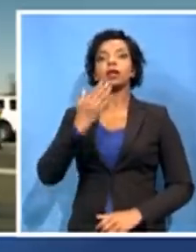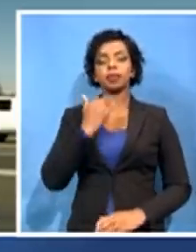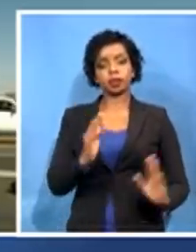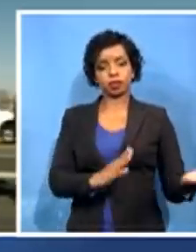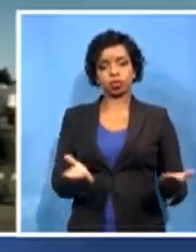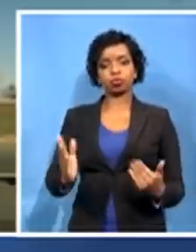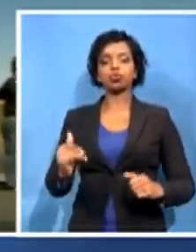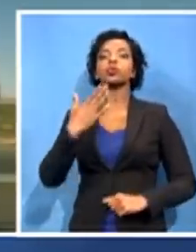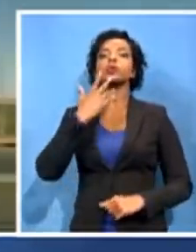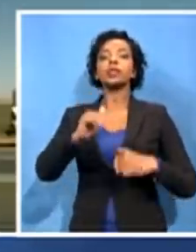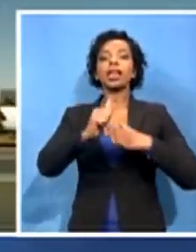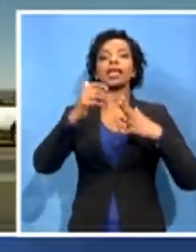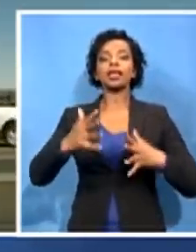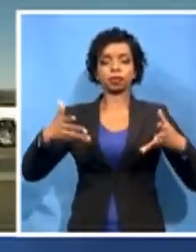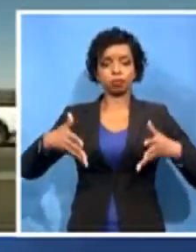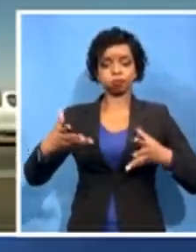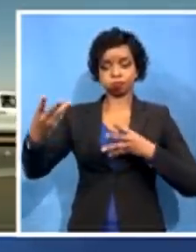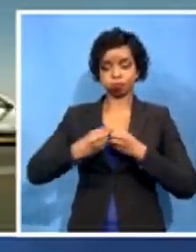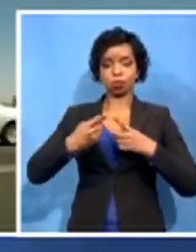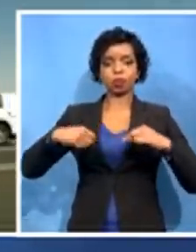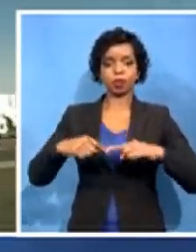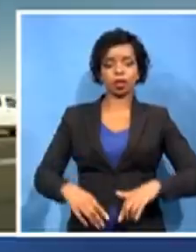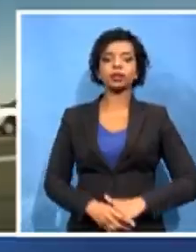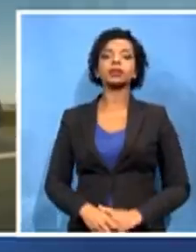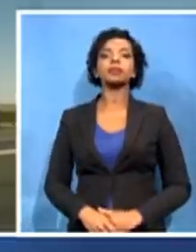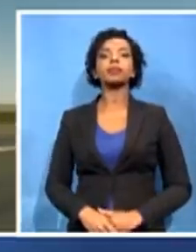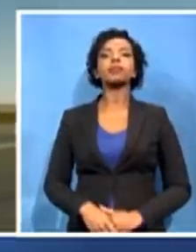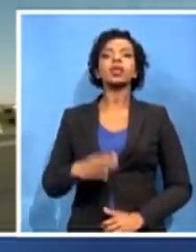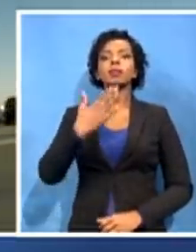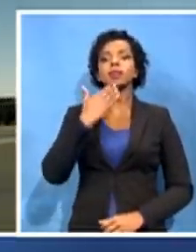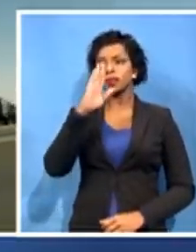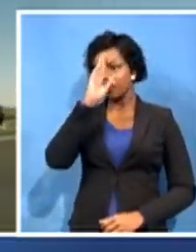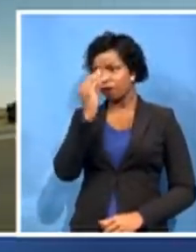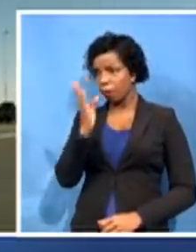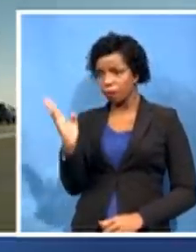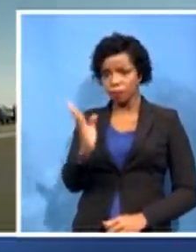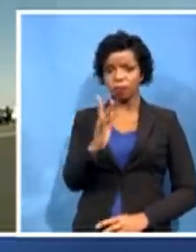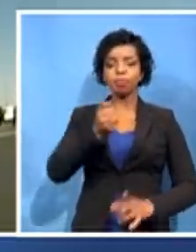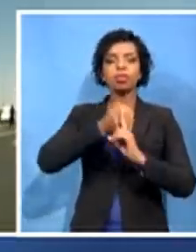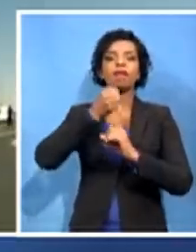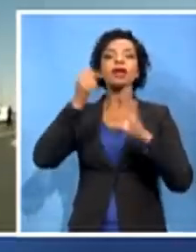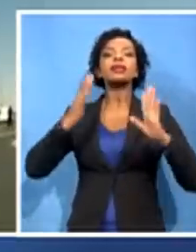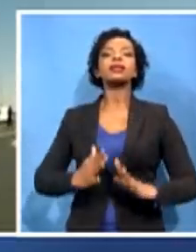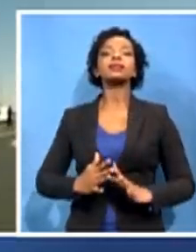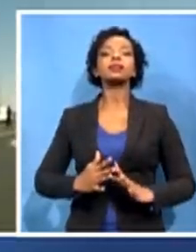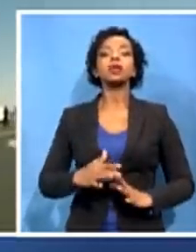Please tell the fighters who's here to support democracy.